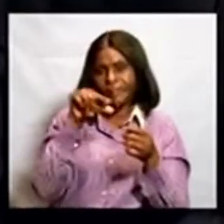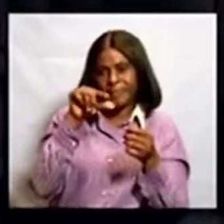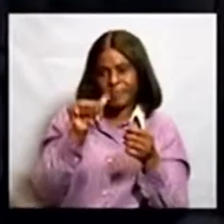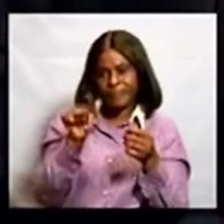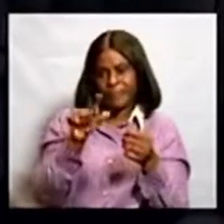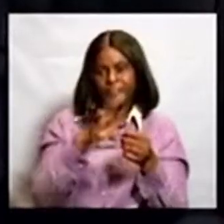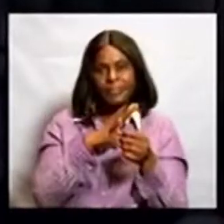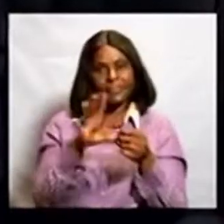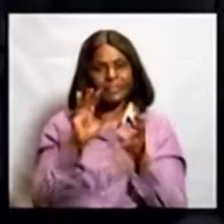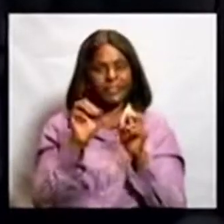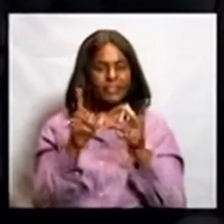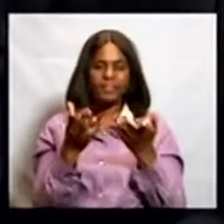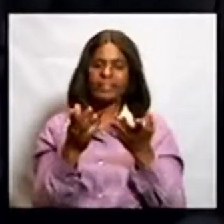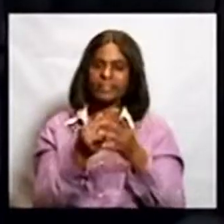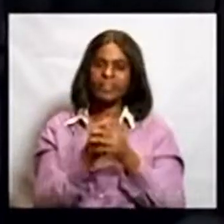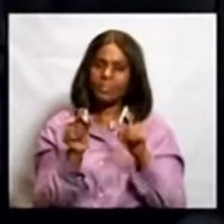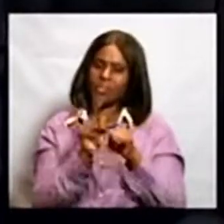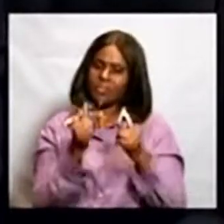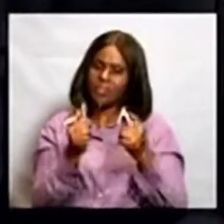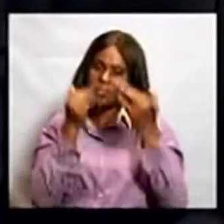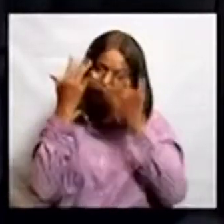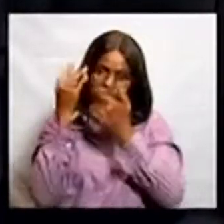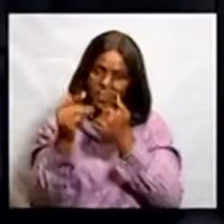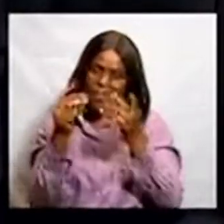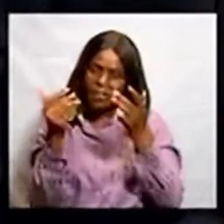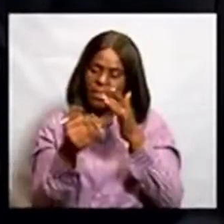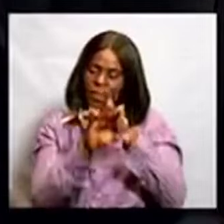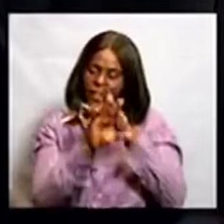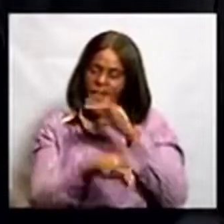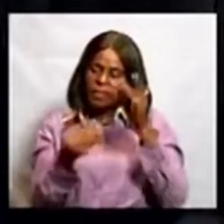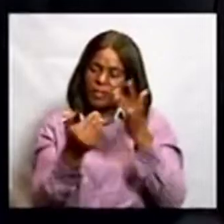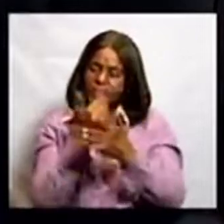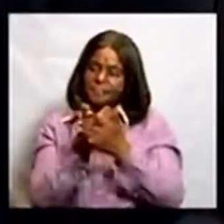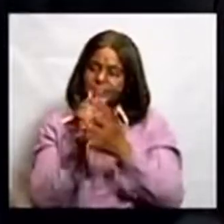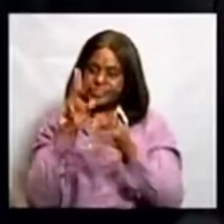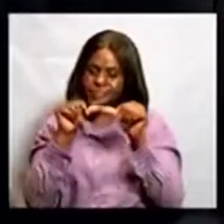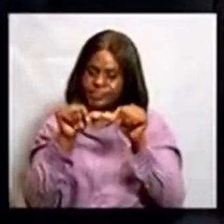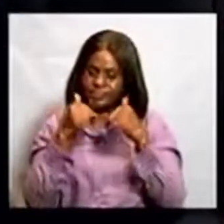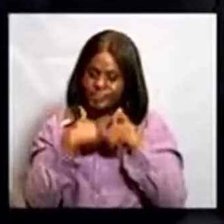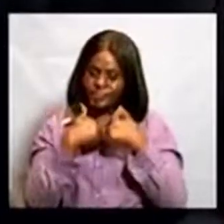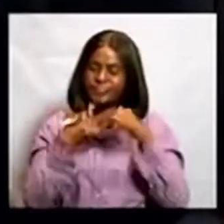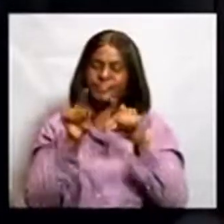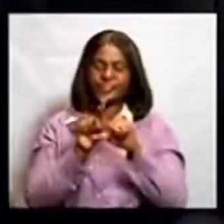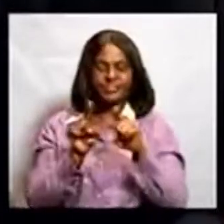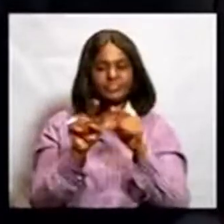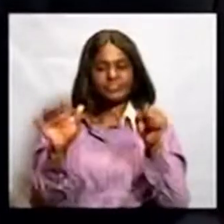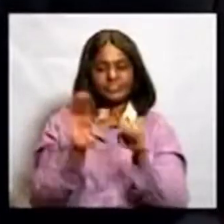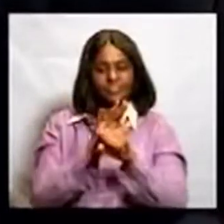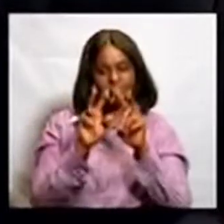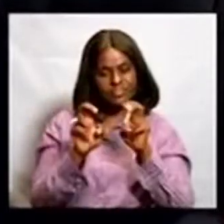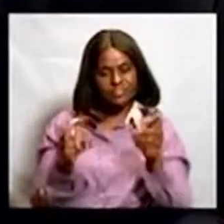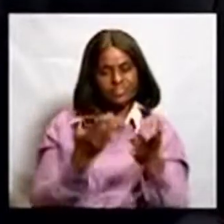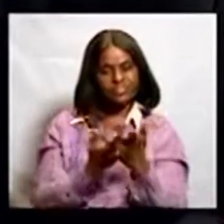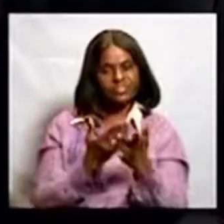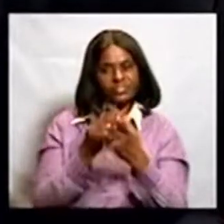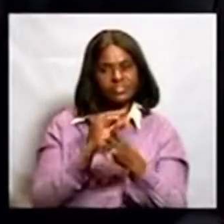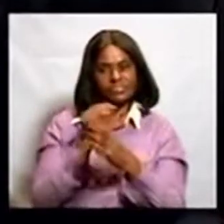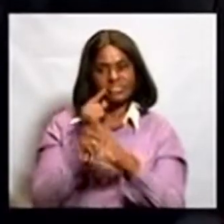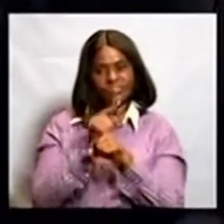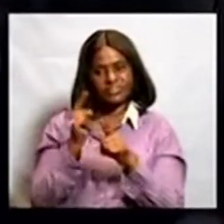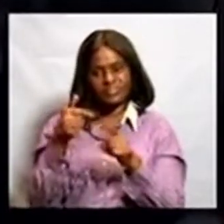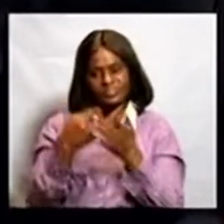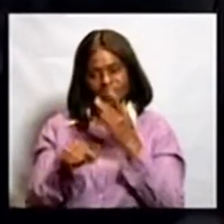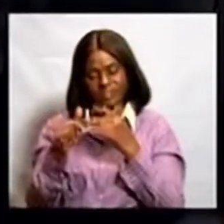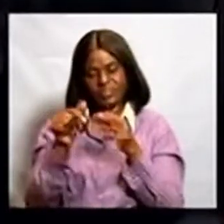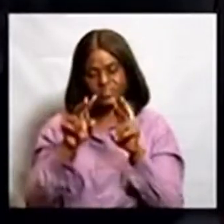or Kenya, is it expected under the new regime that we will still have to go through a full verification here, or you just